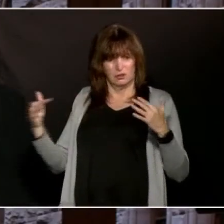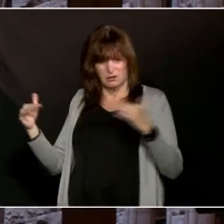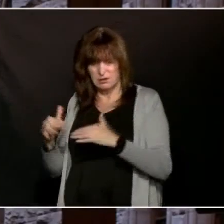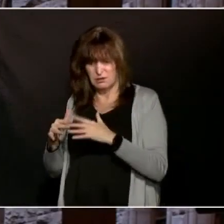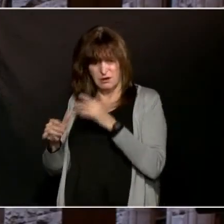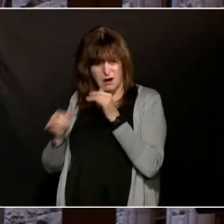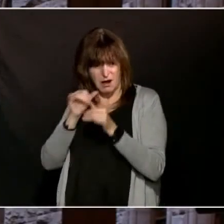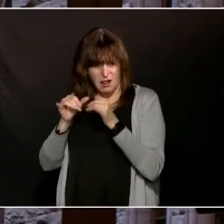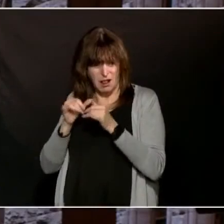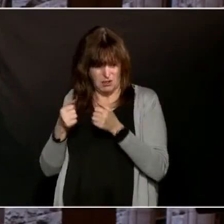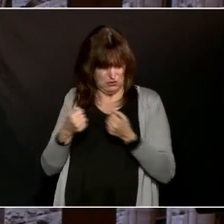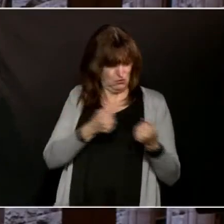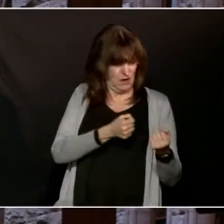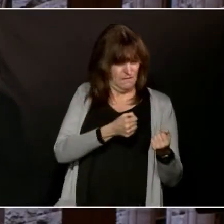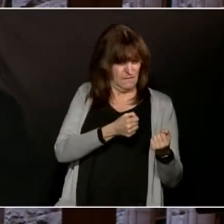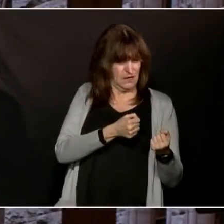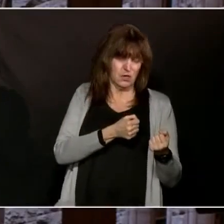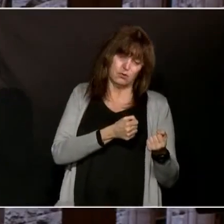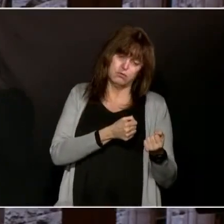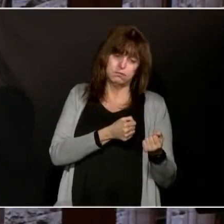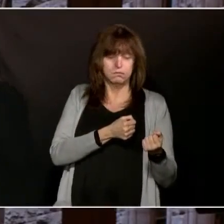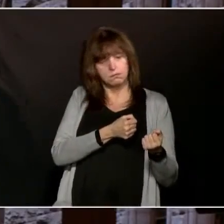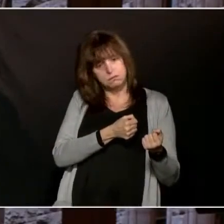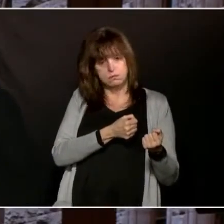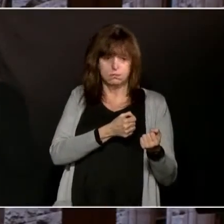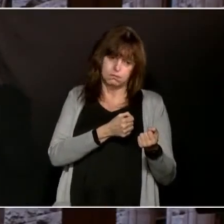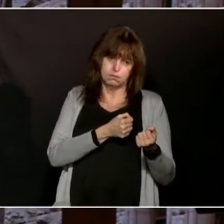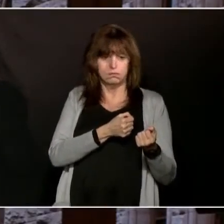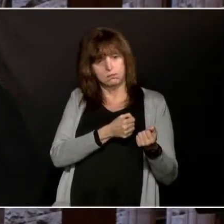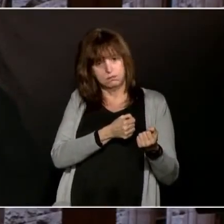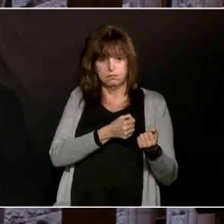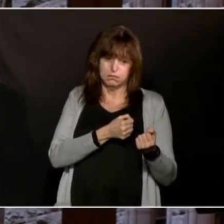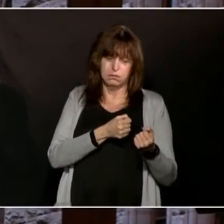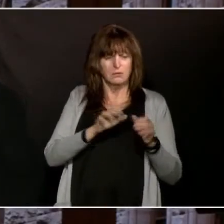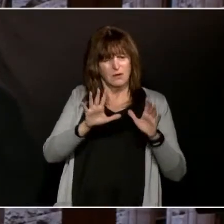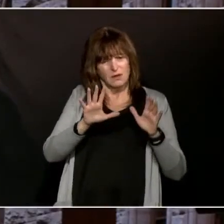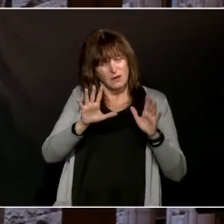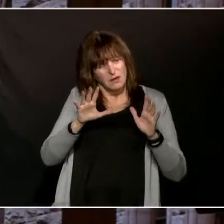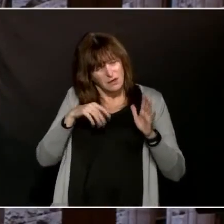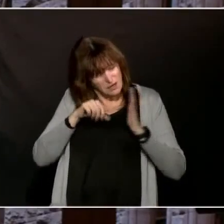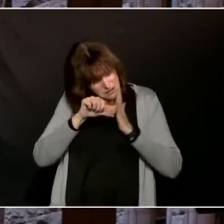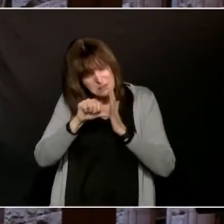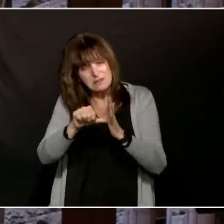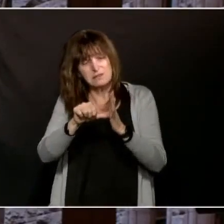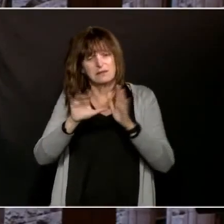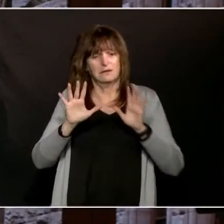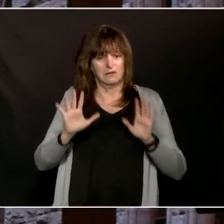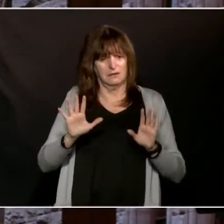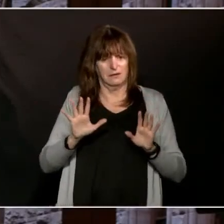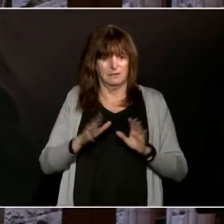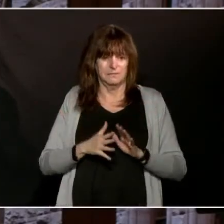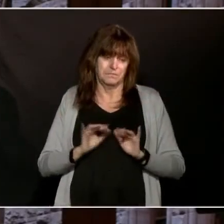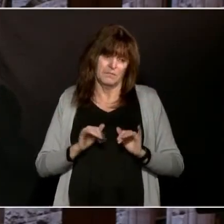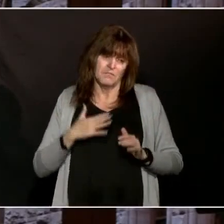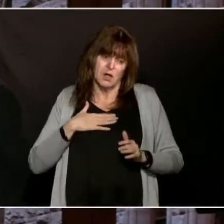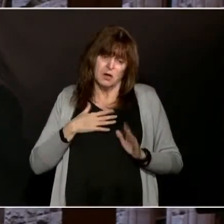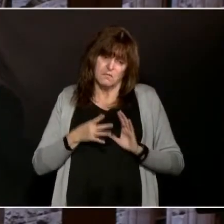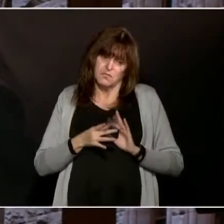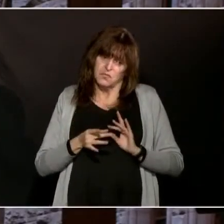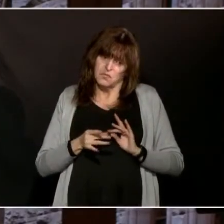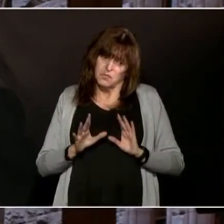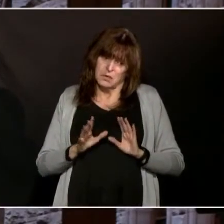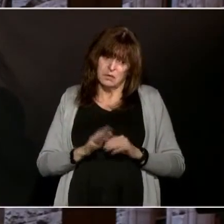concerning as well. That message has not gone away. That's still a solid message. So would be my comments to that. Follow up, and this is the